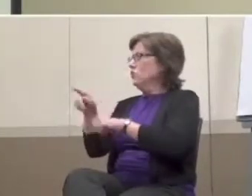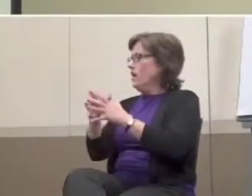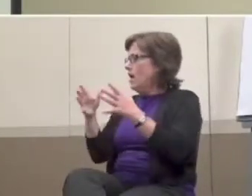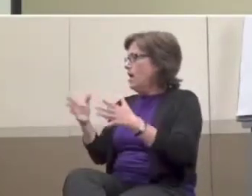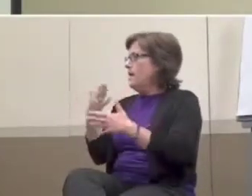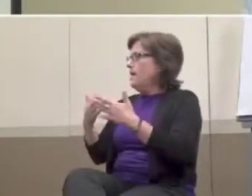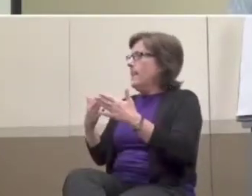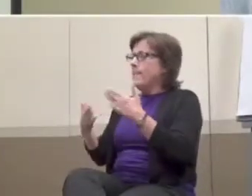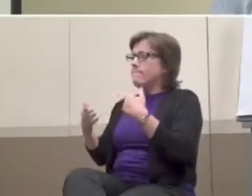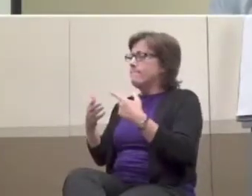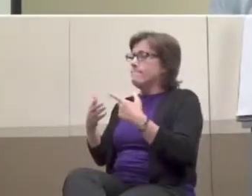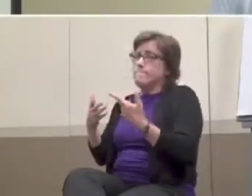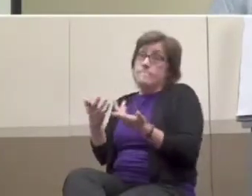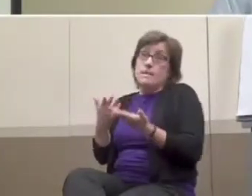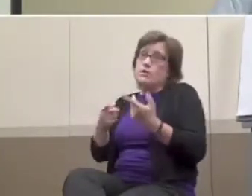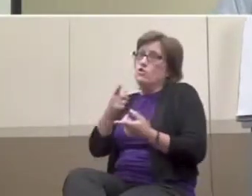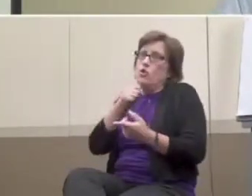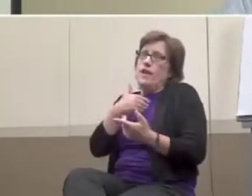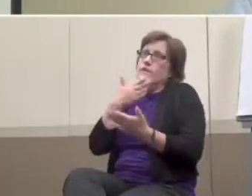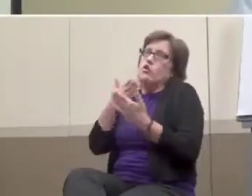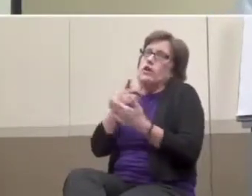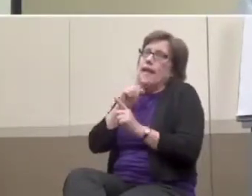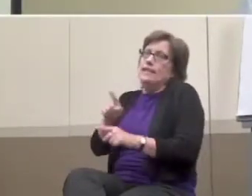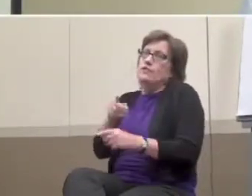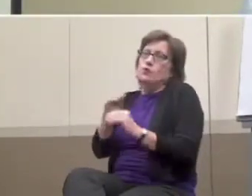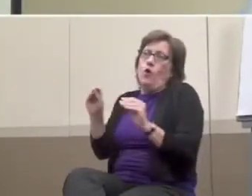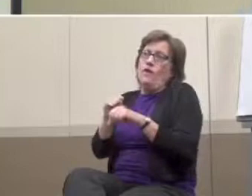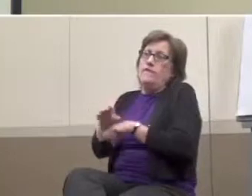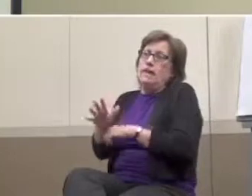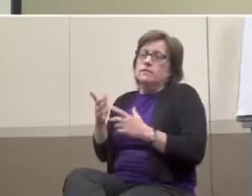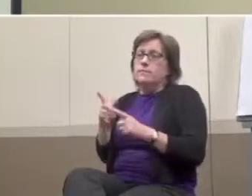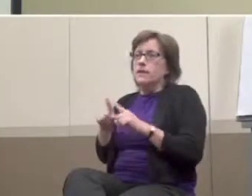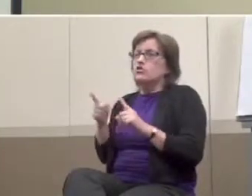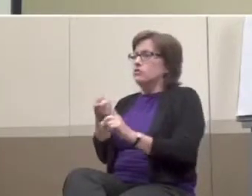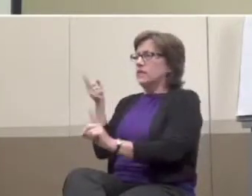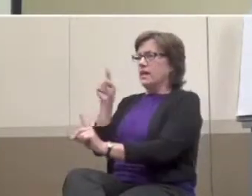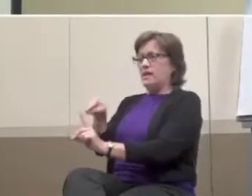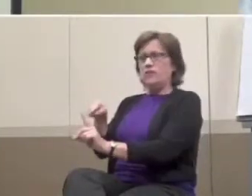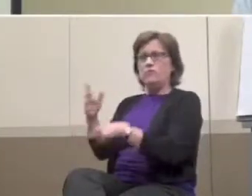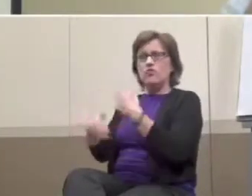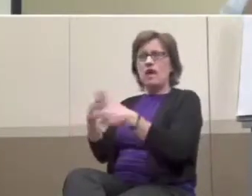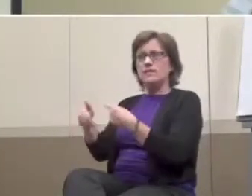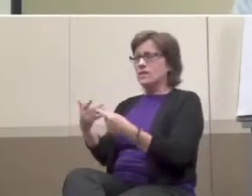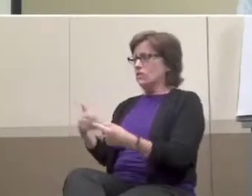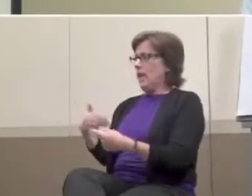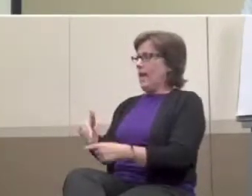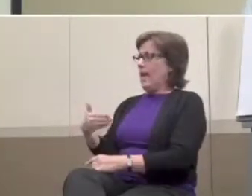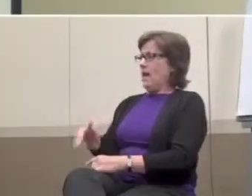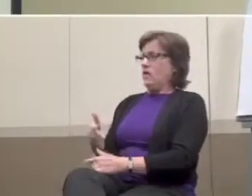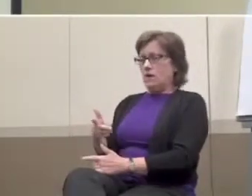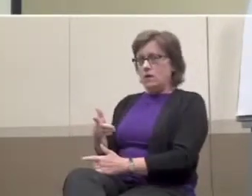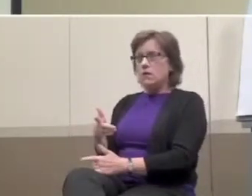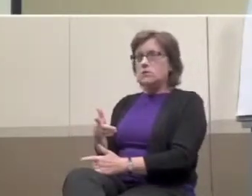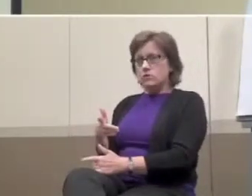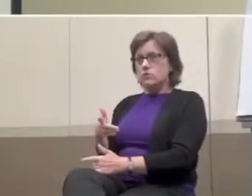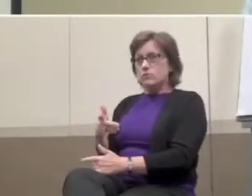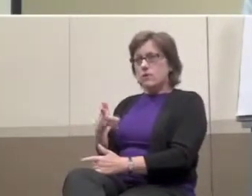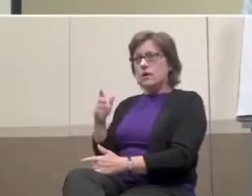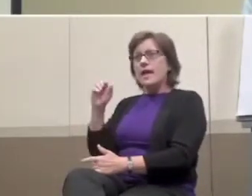You may not have a good answer for them or any advice whatsoever, but just speaking to the process is acknowledging their